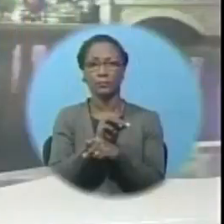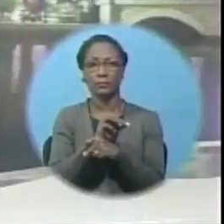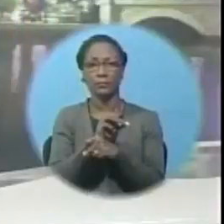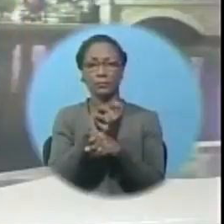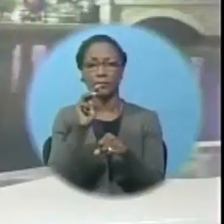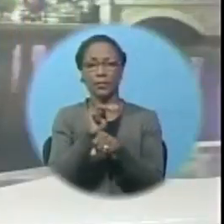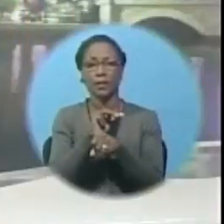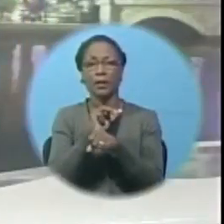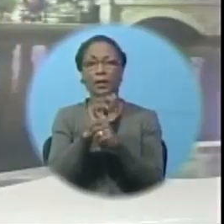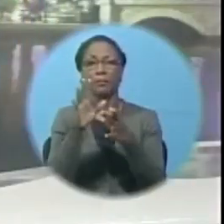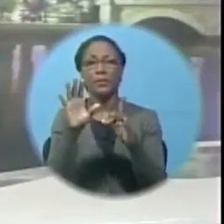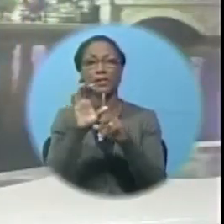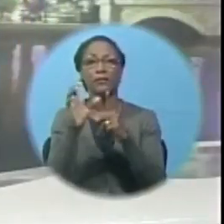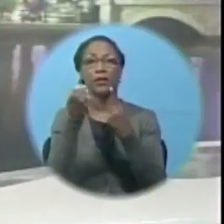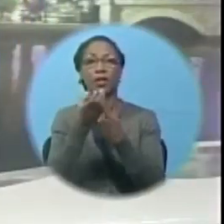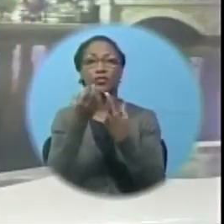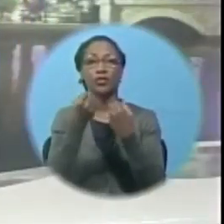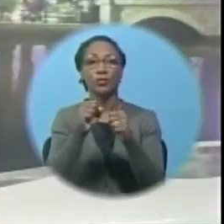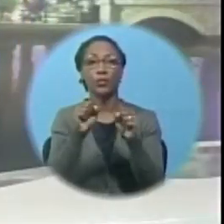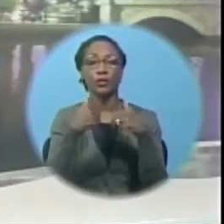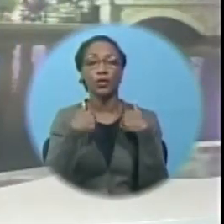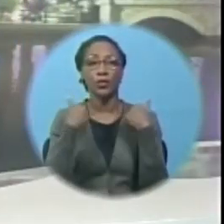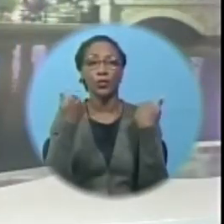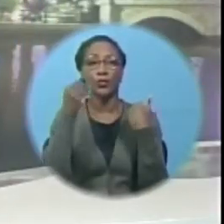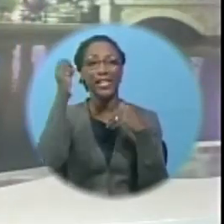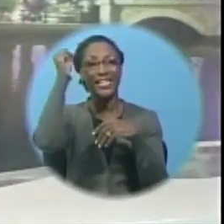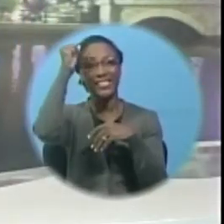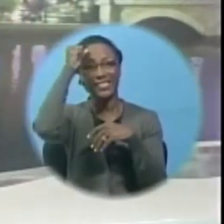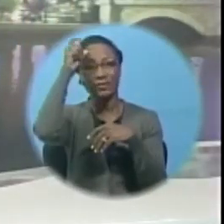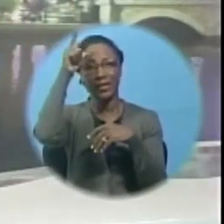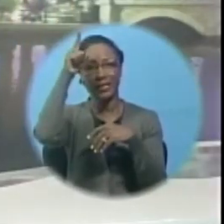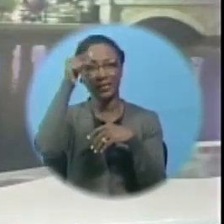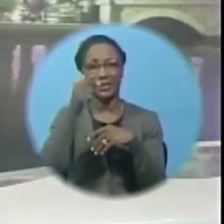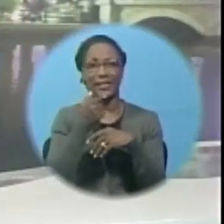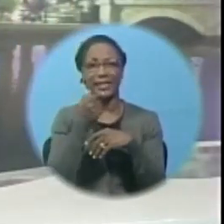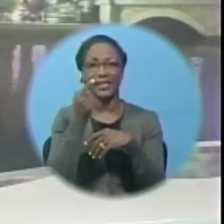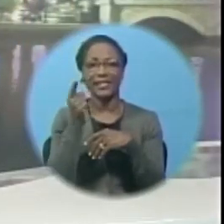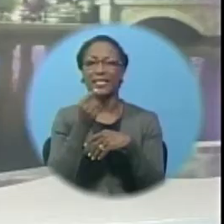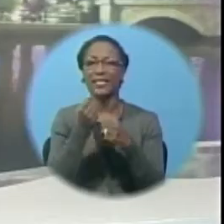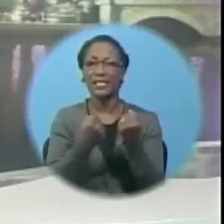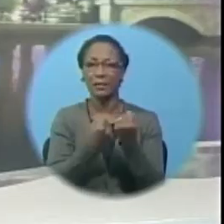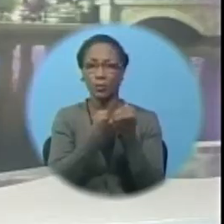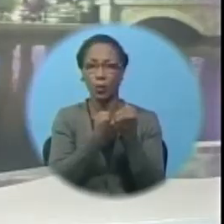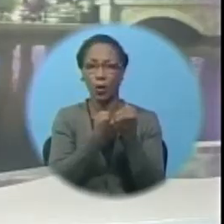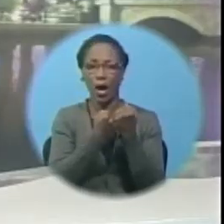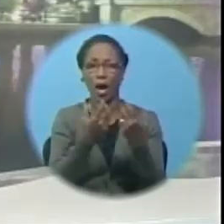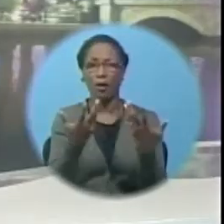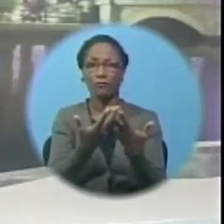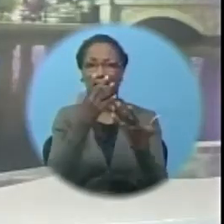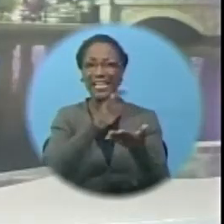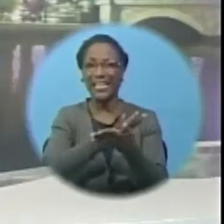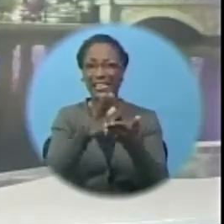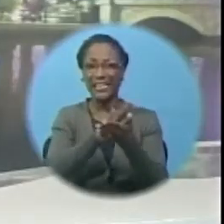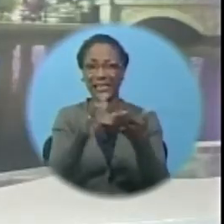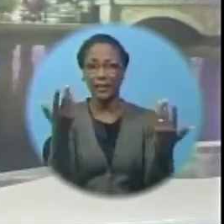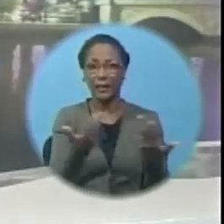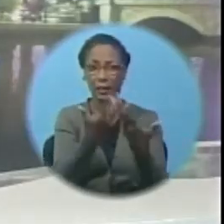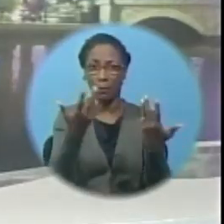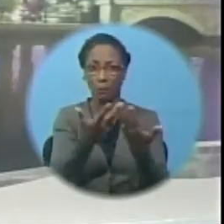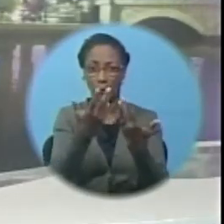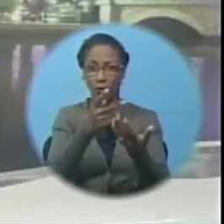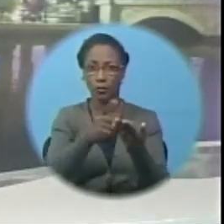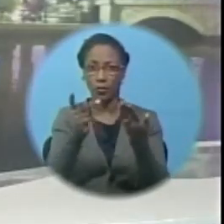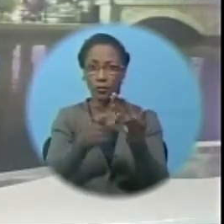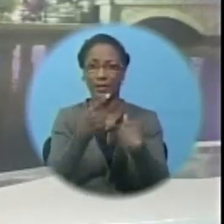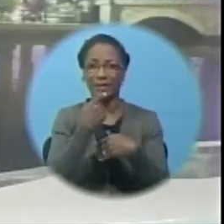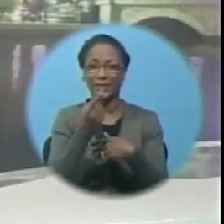injustice. Minister of Culture, Sports and Youth Stephen Lashley, in his support of the debushing program, said that apart from being